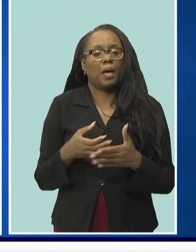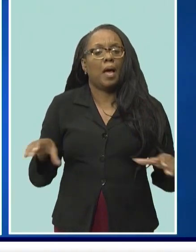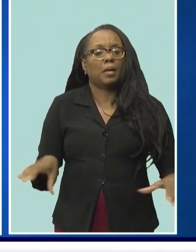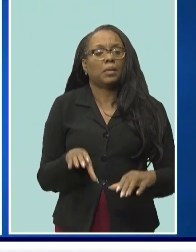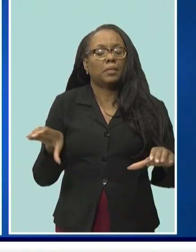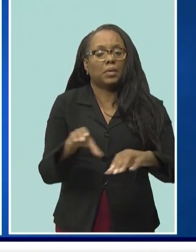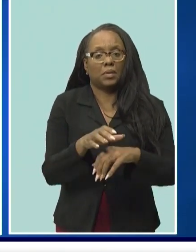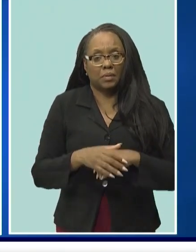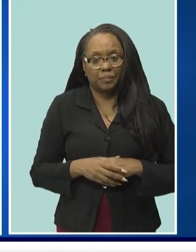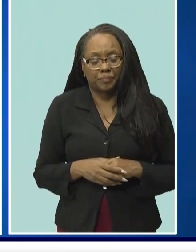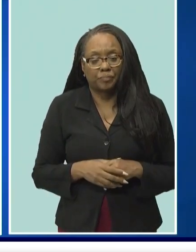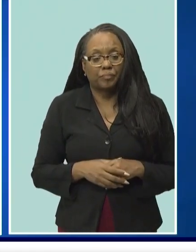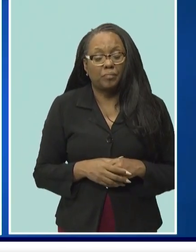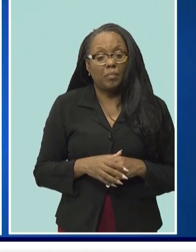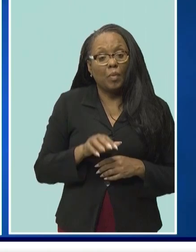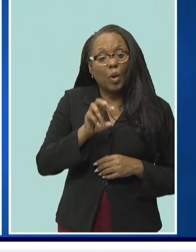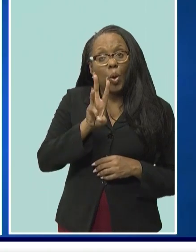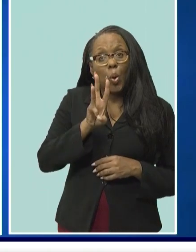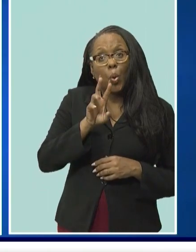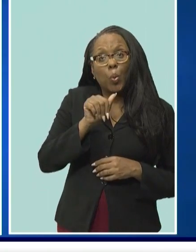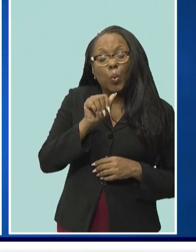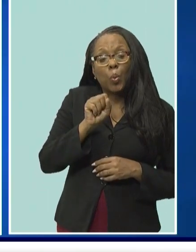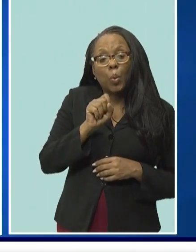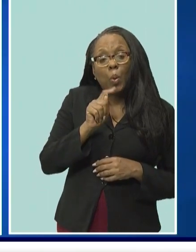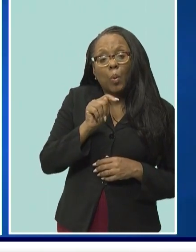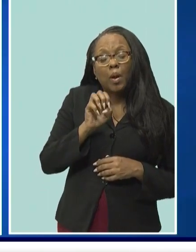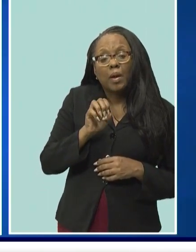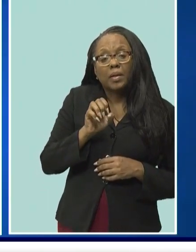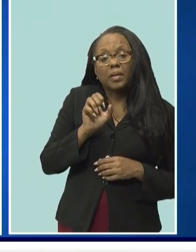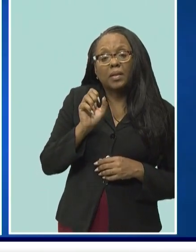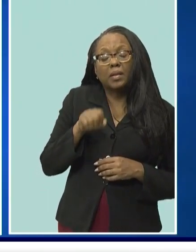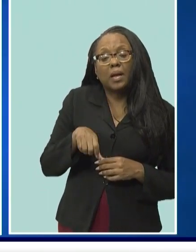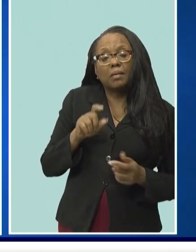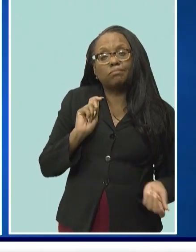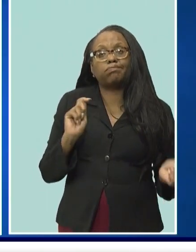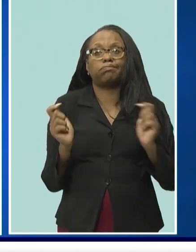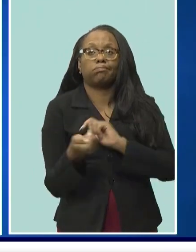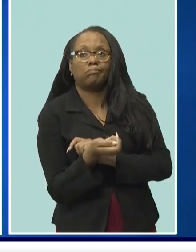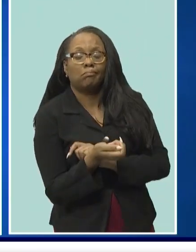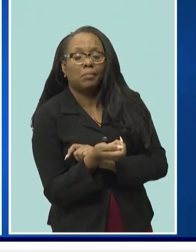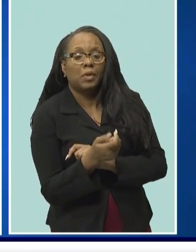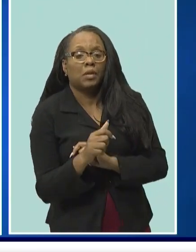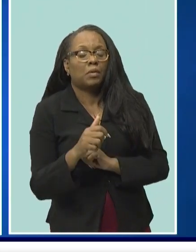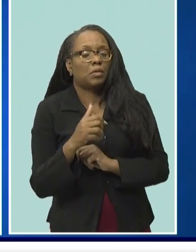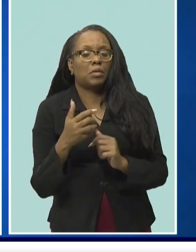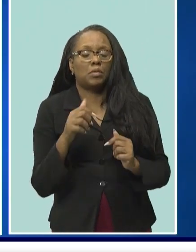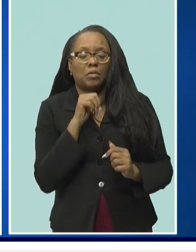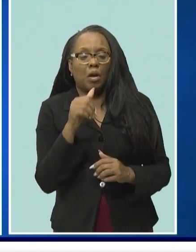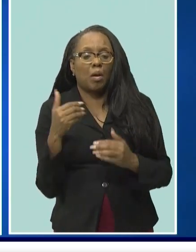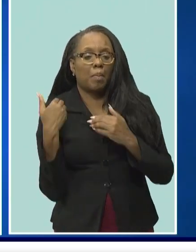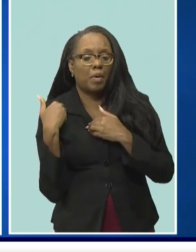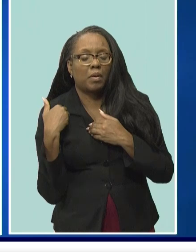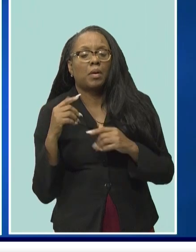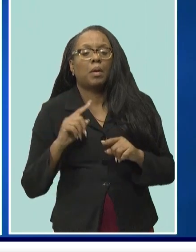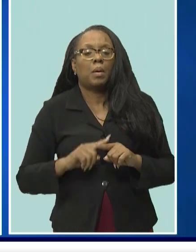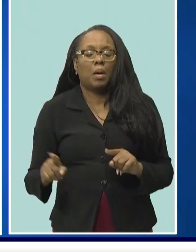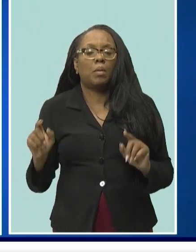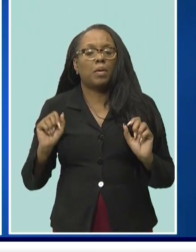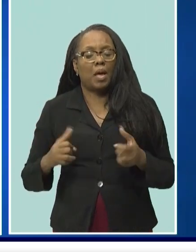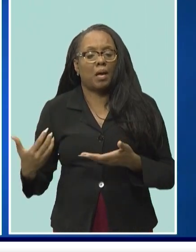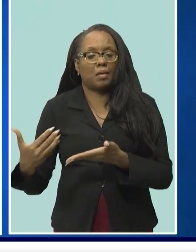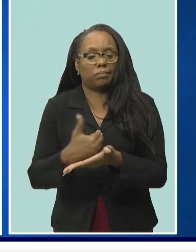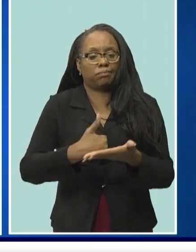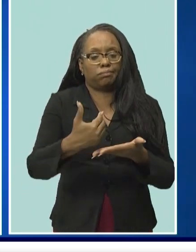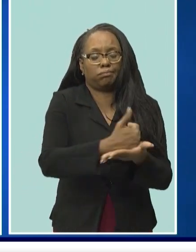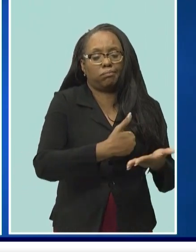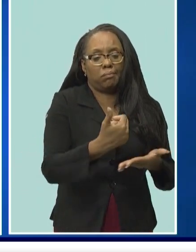actually flip that paradigm, and it's no longer onerous, it's no longer a burden, but it can actually generate revenue and also